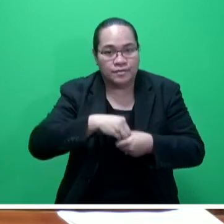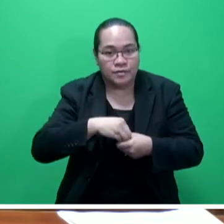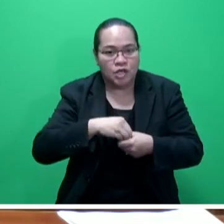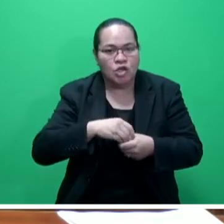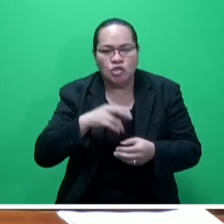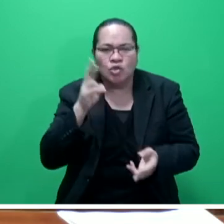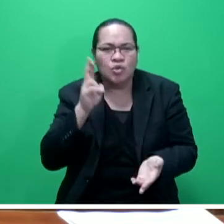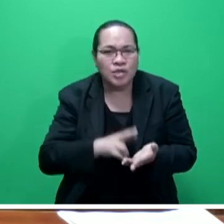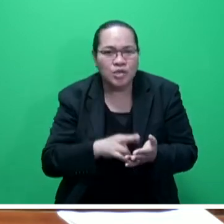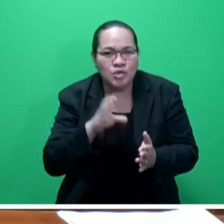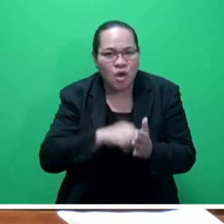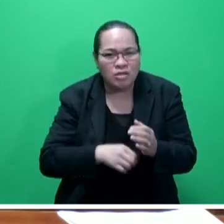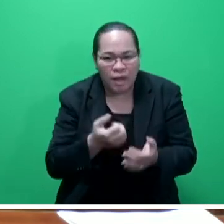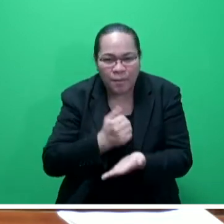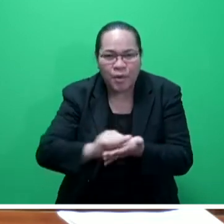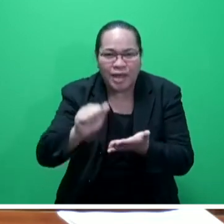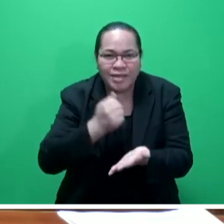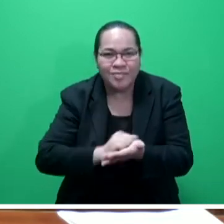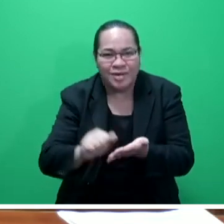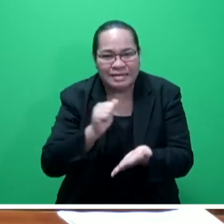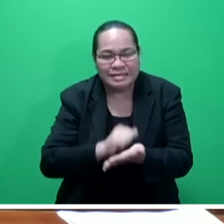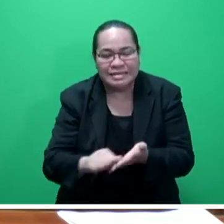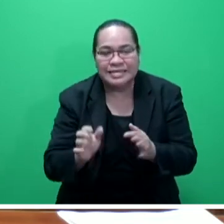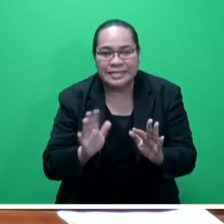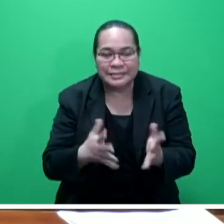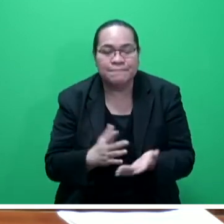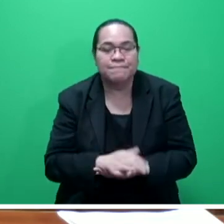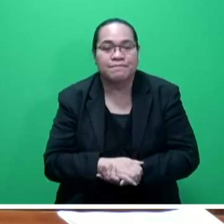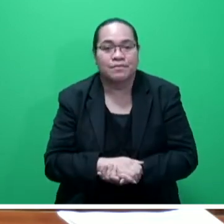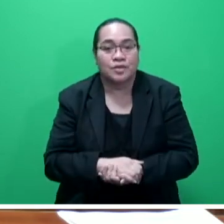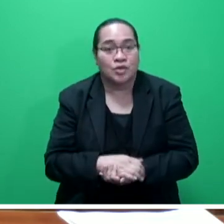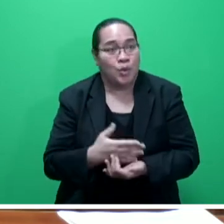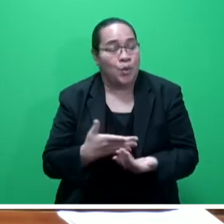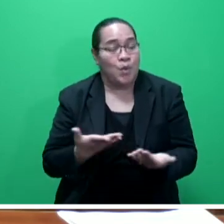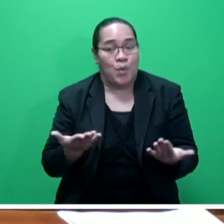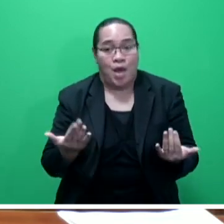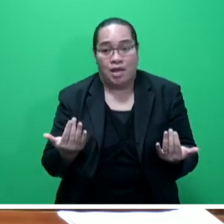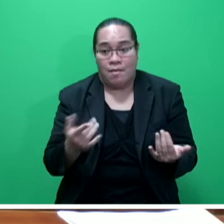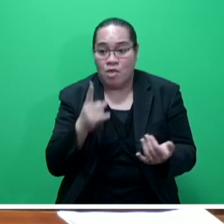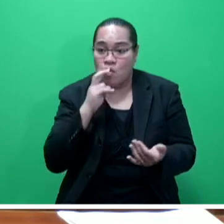printing and bill postages. So, Mr. Speaker, sir, we welcome